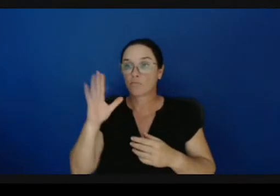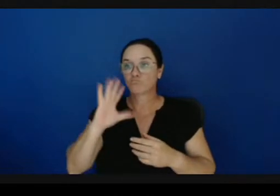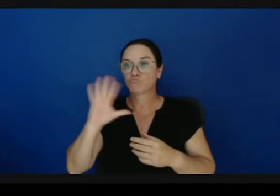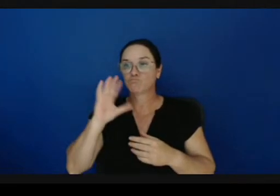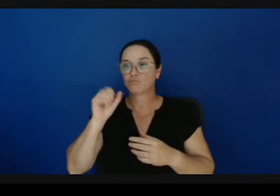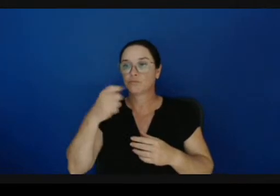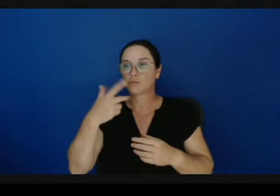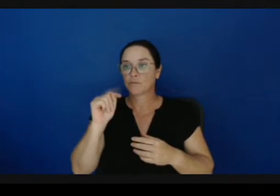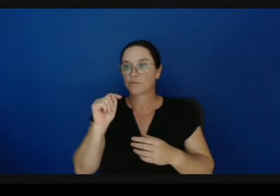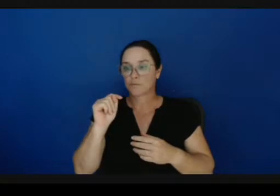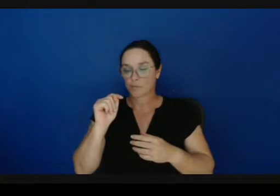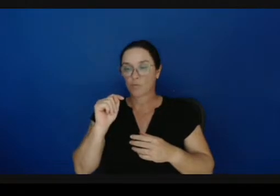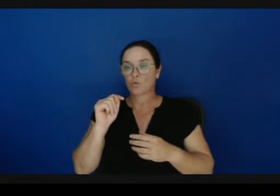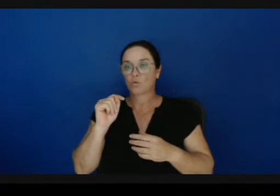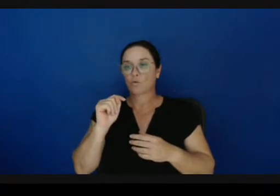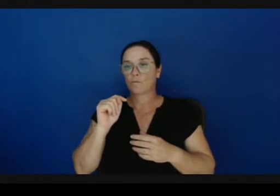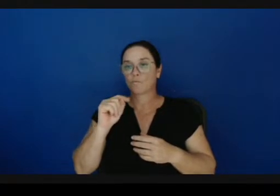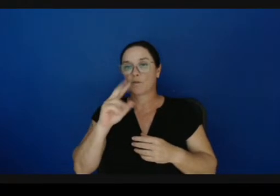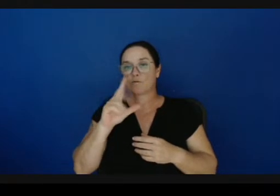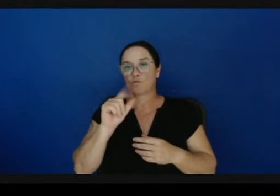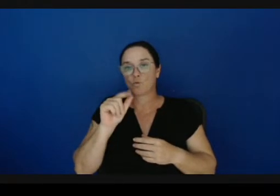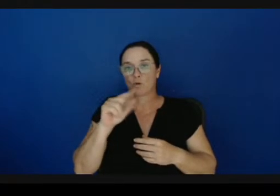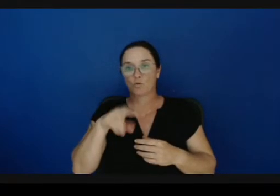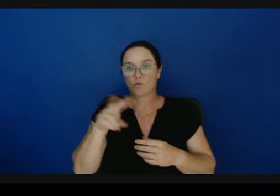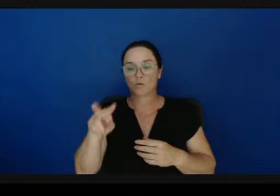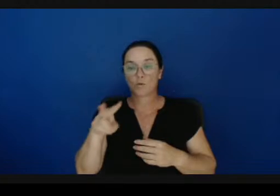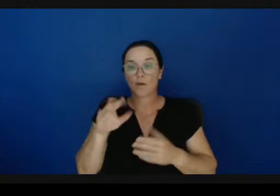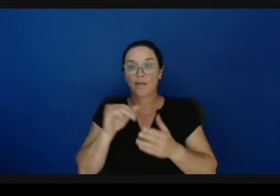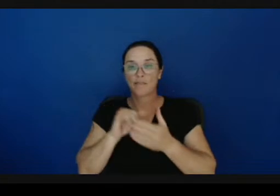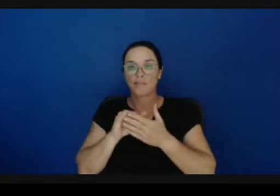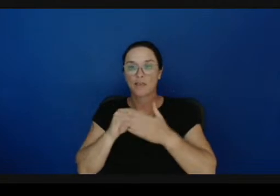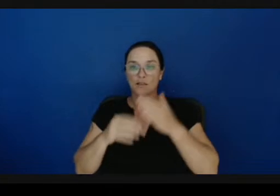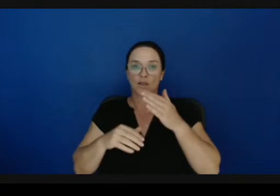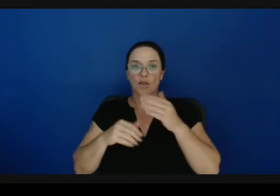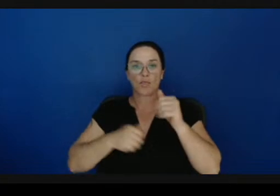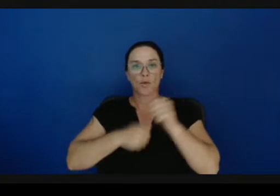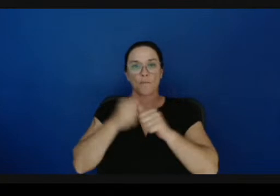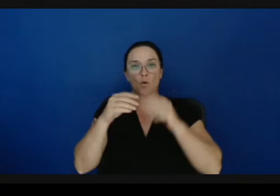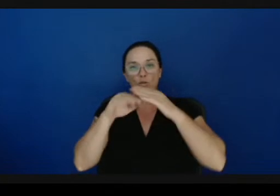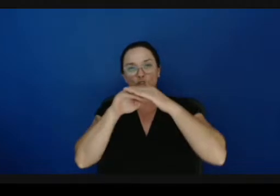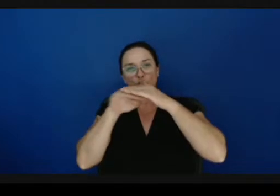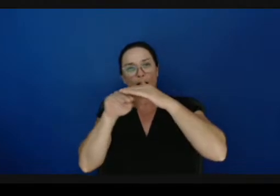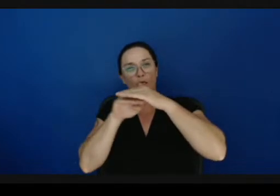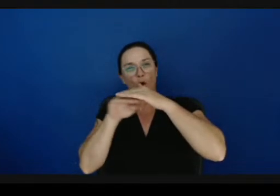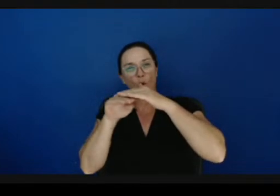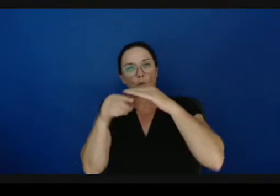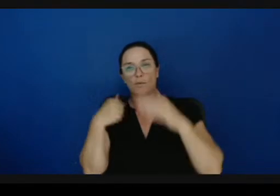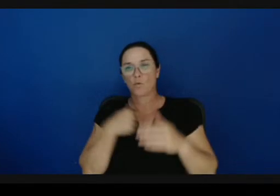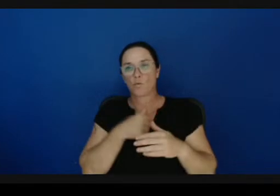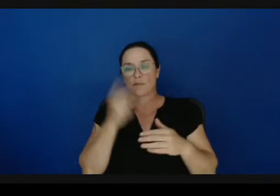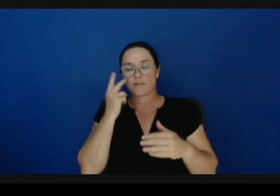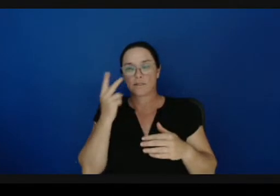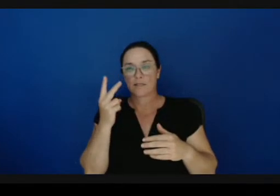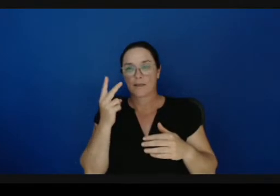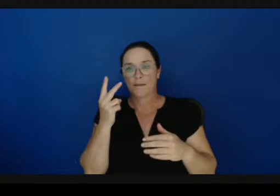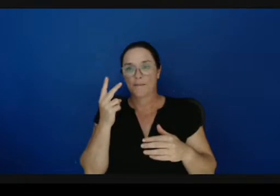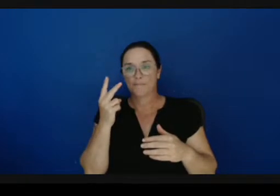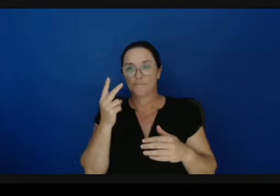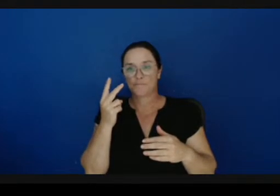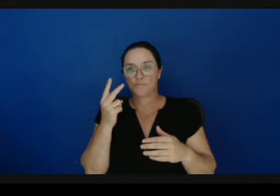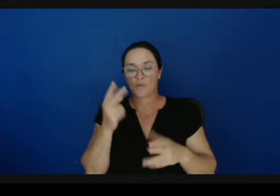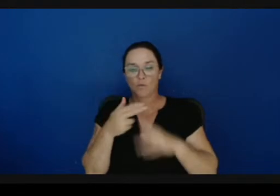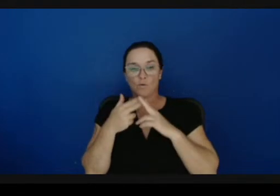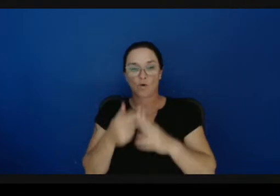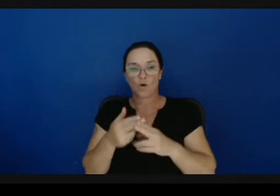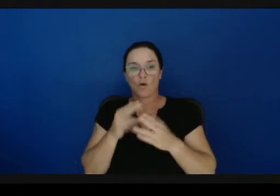of 2022. So this is that shallowest cluster of earthquakes that we see, and this gets referred to